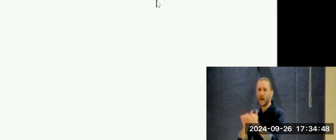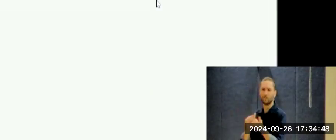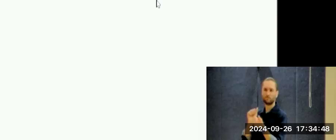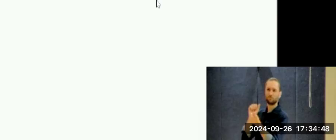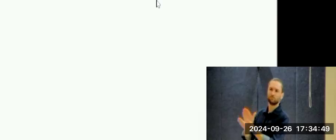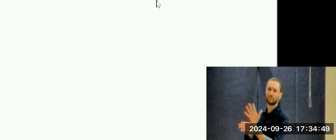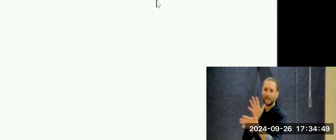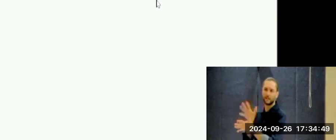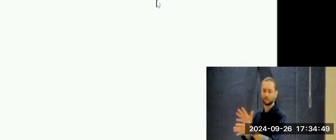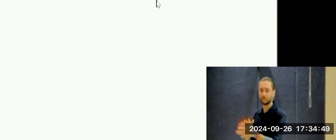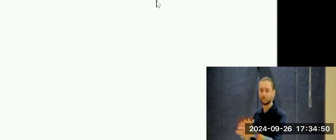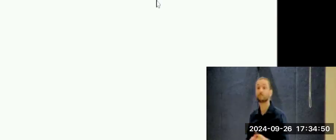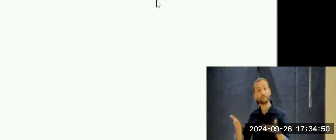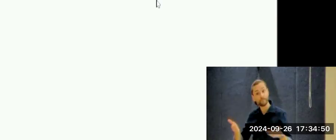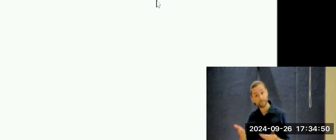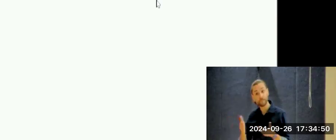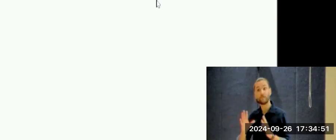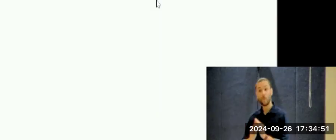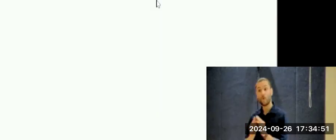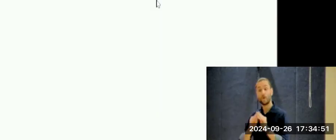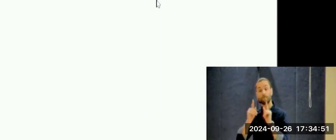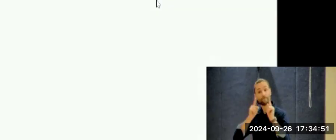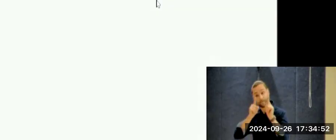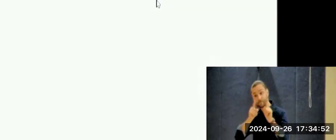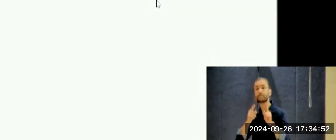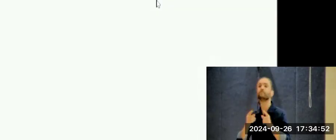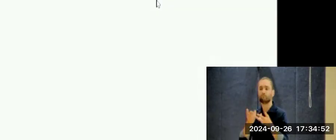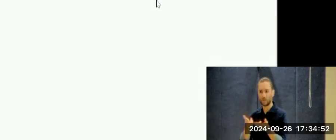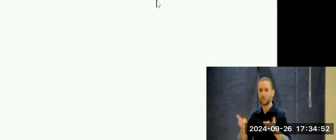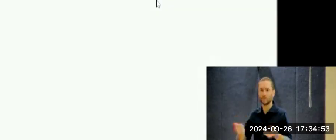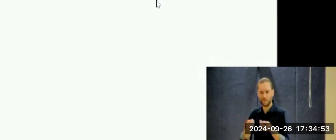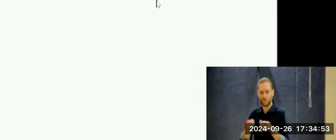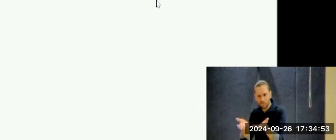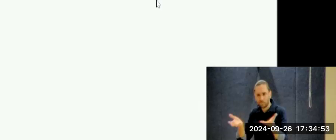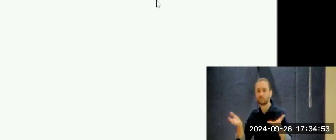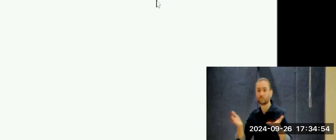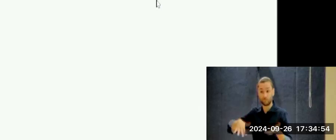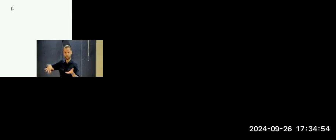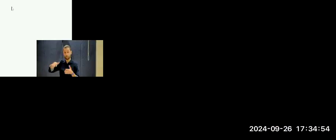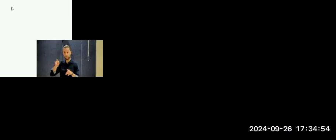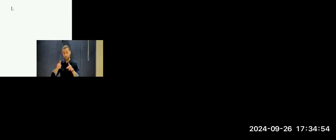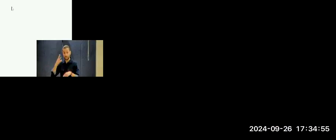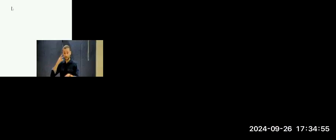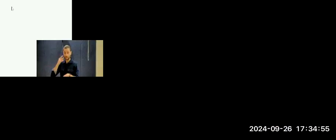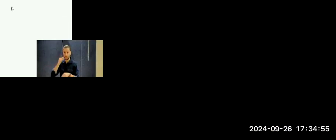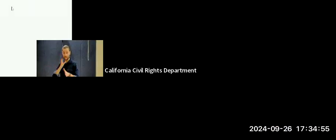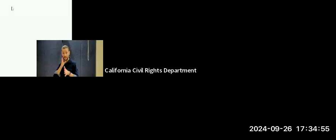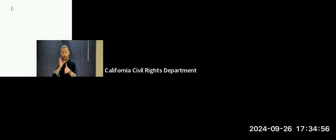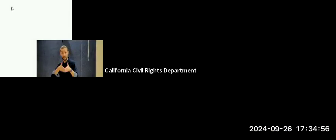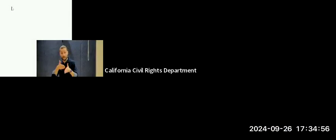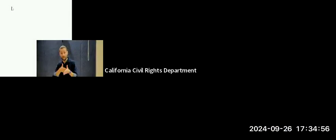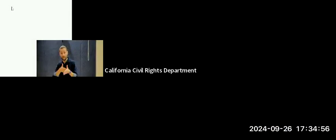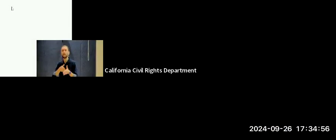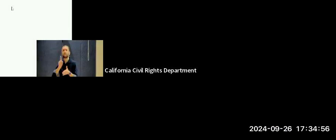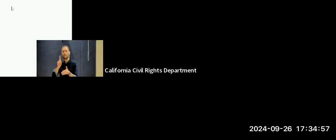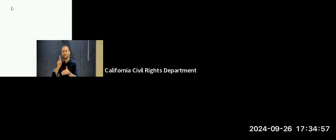forums, like the forum here today, are part of that effort to give resources to those that are experiencing hate. But most importantly, it's to learn and